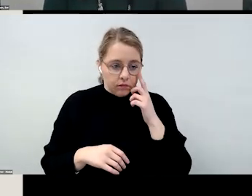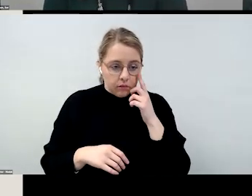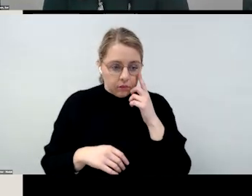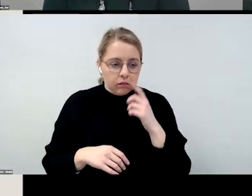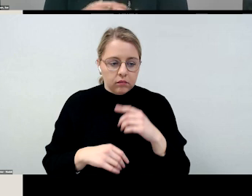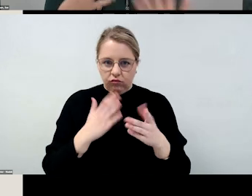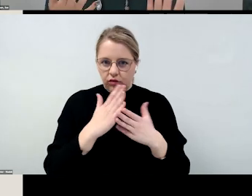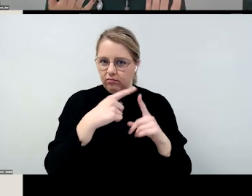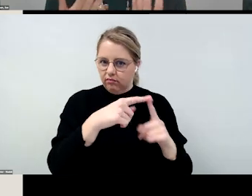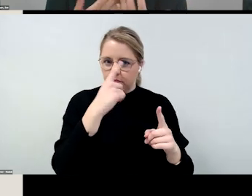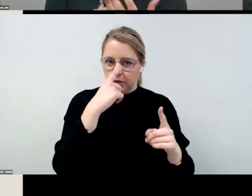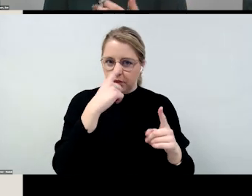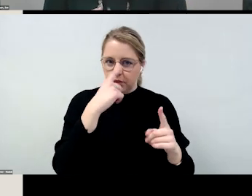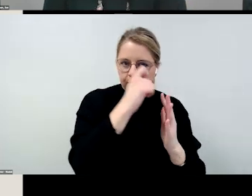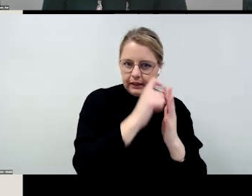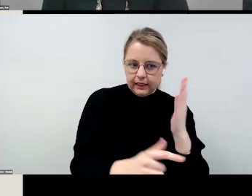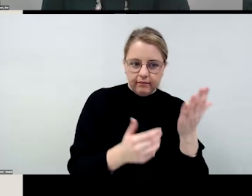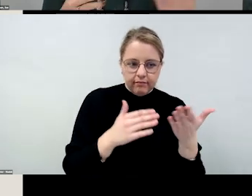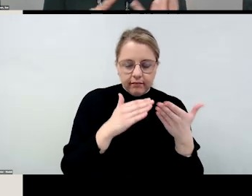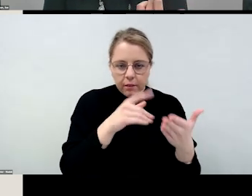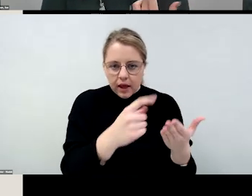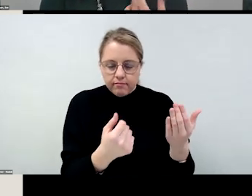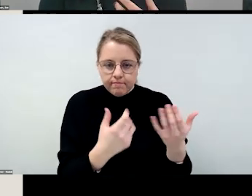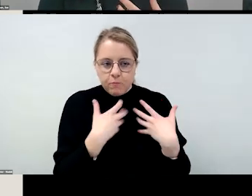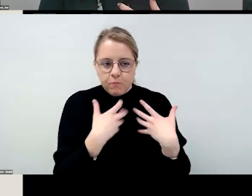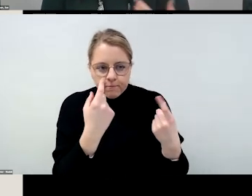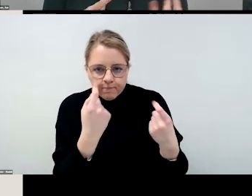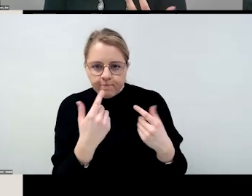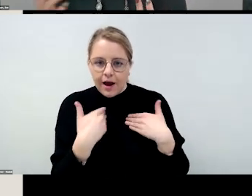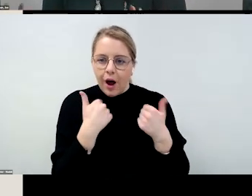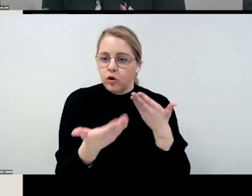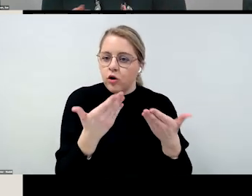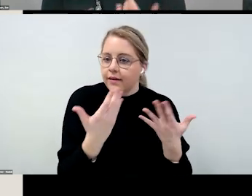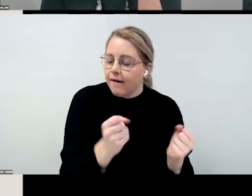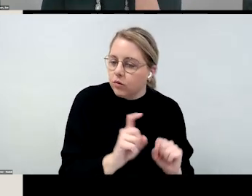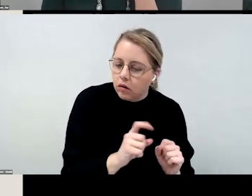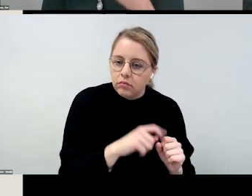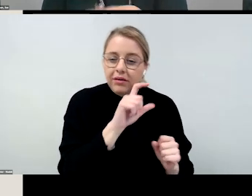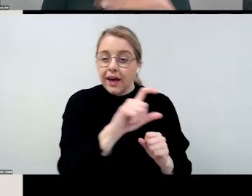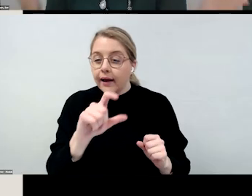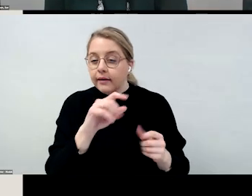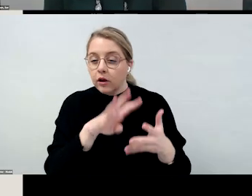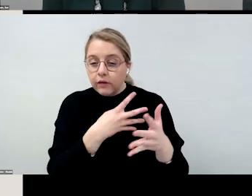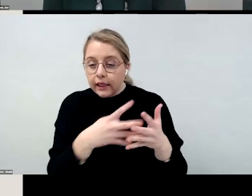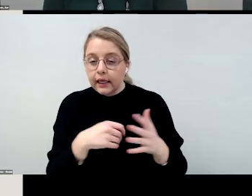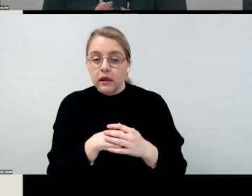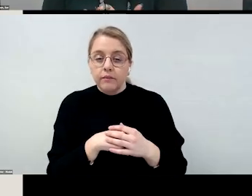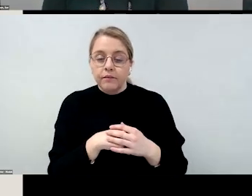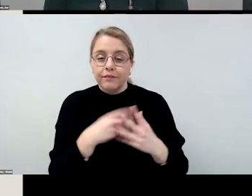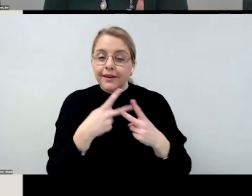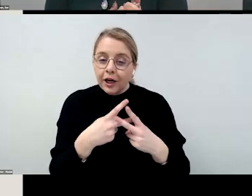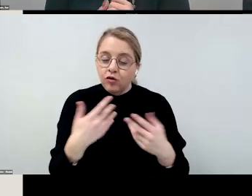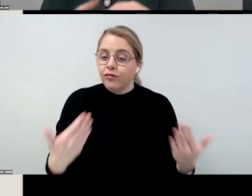in the community to support them to understand things like, what does the health service offer? What's cancer screening? Sexual and